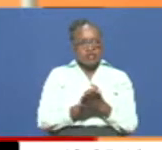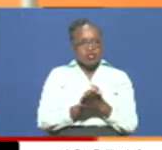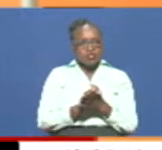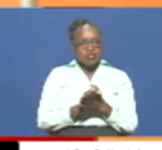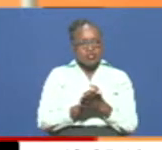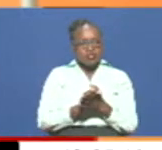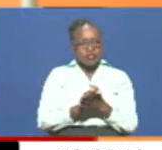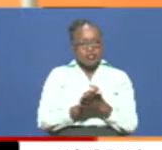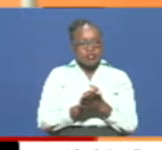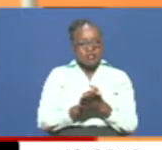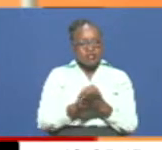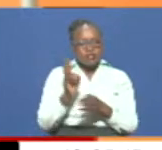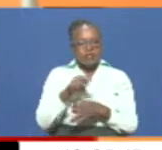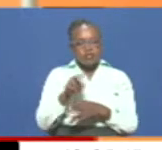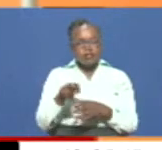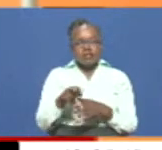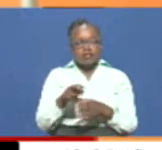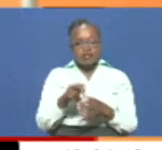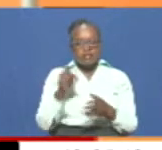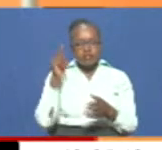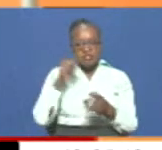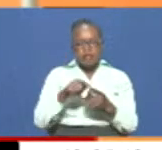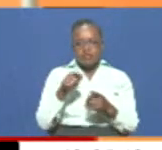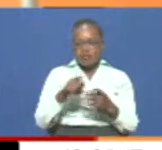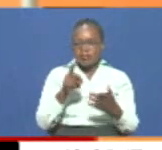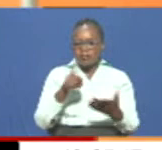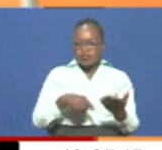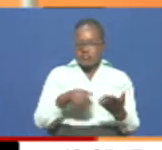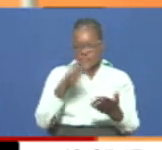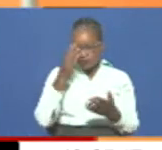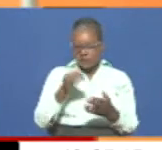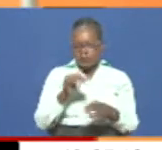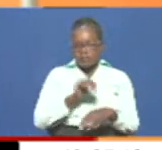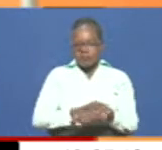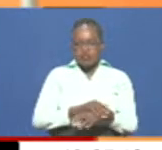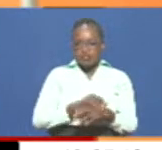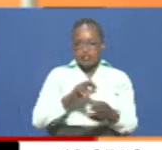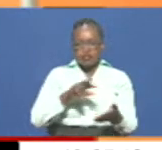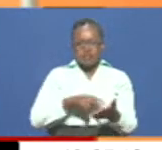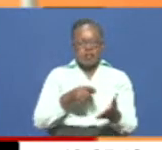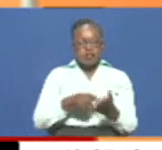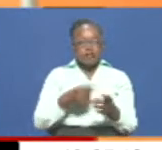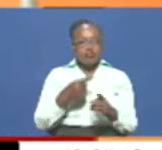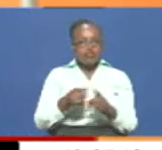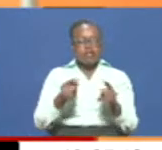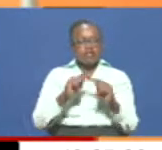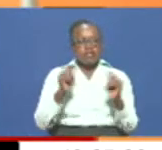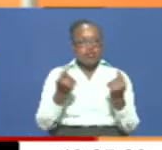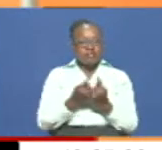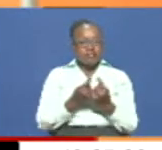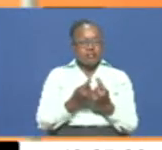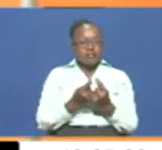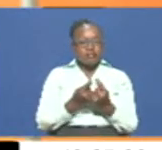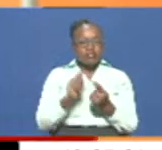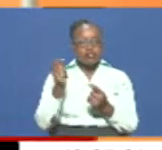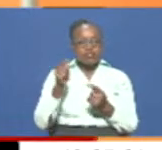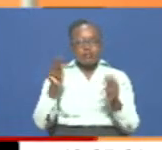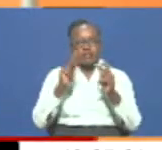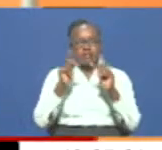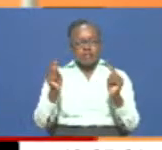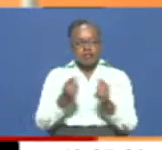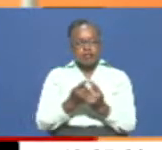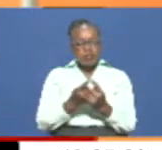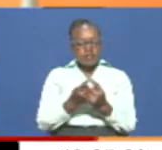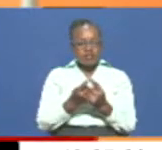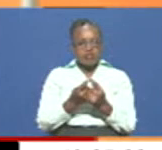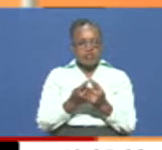is the attitude towards that at the moment? Because it is a good initiative, but our teams, Kenyan teams really, or federations,